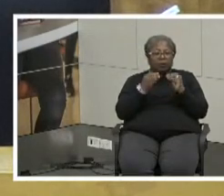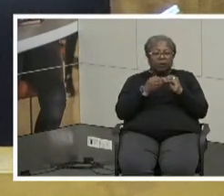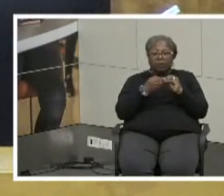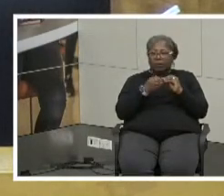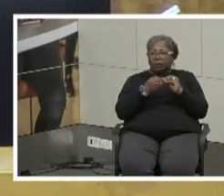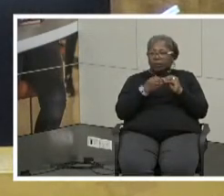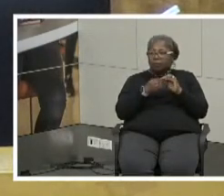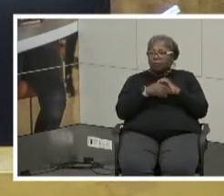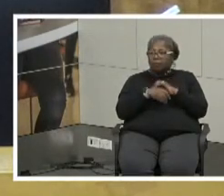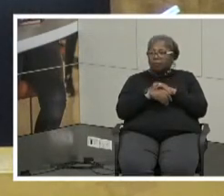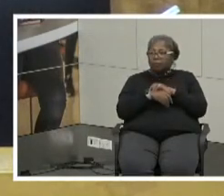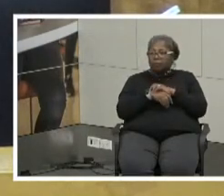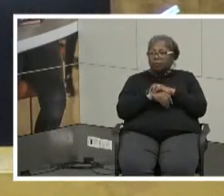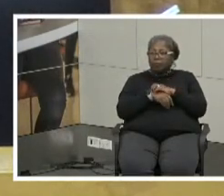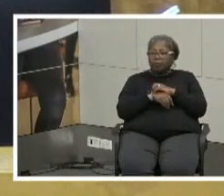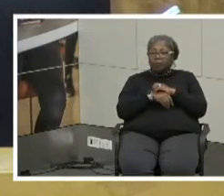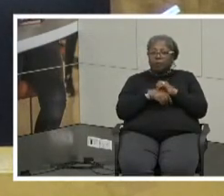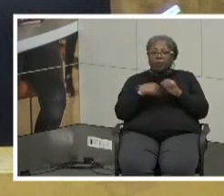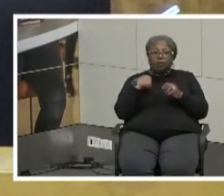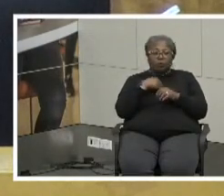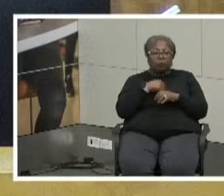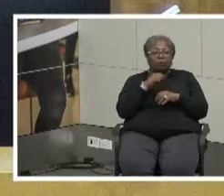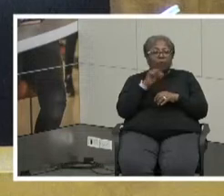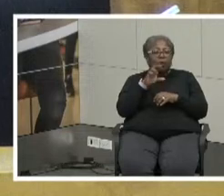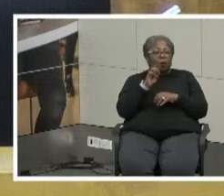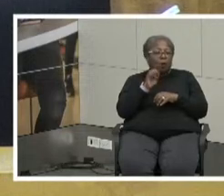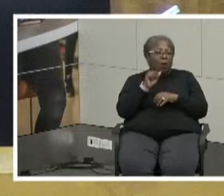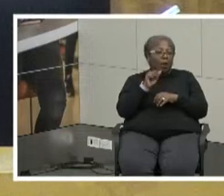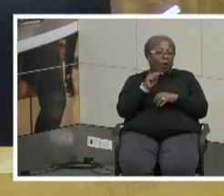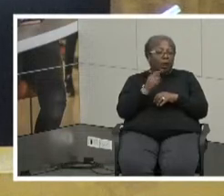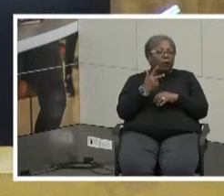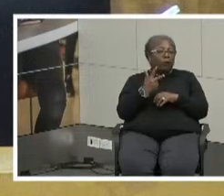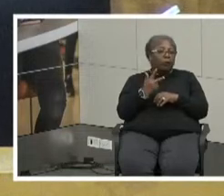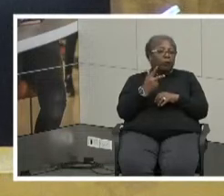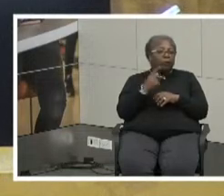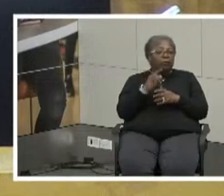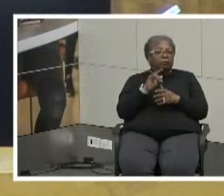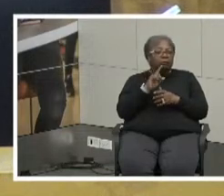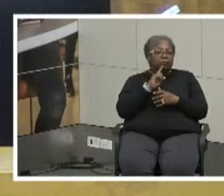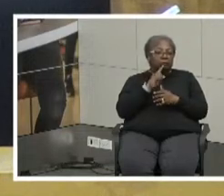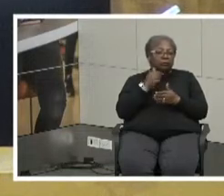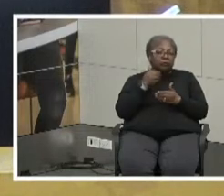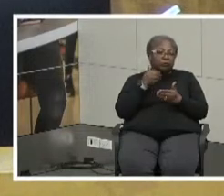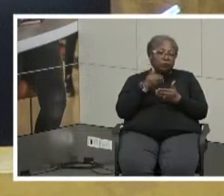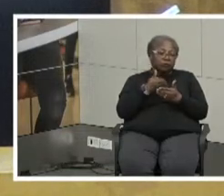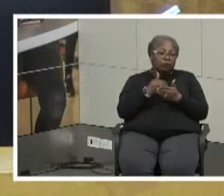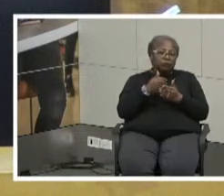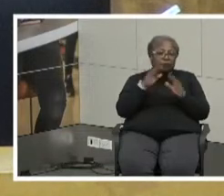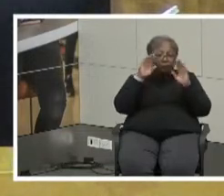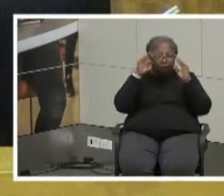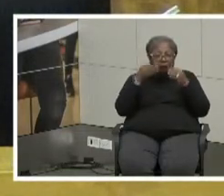metric we are at a three which is approaches